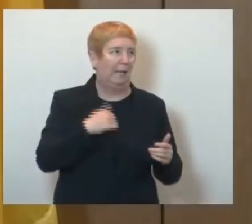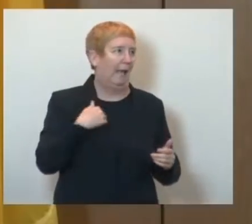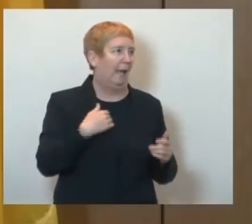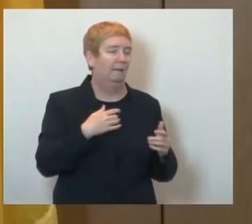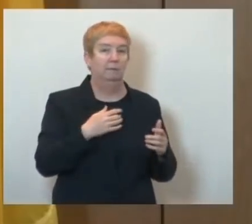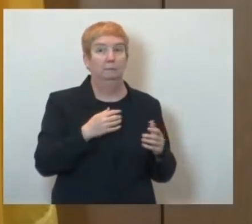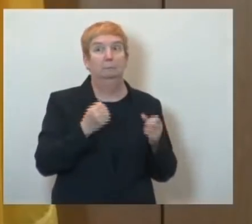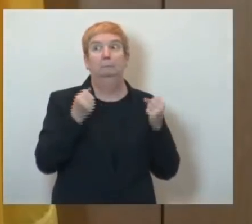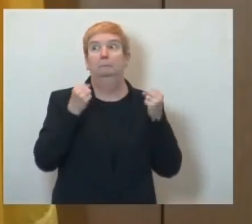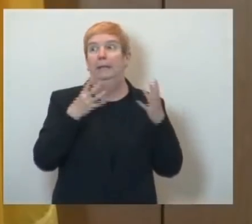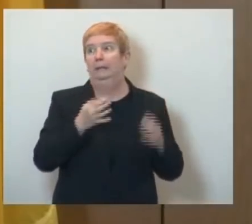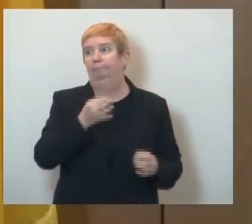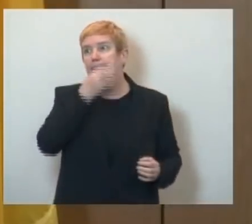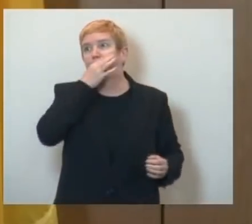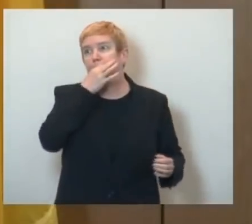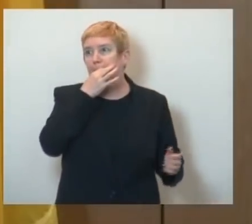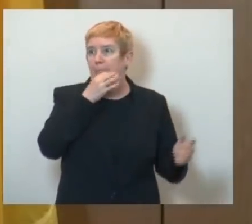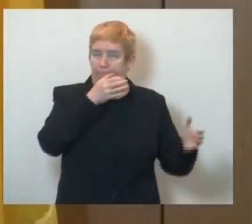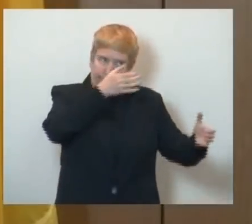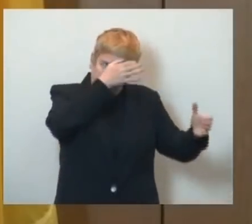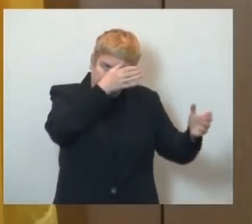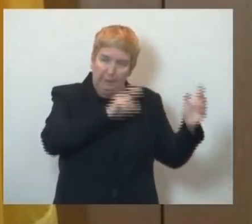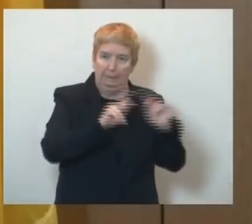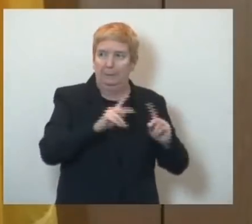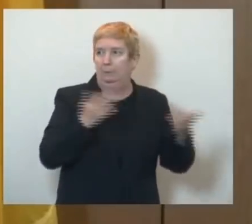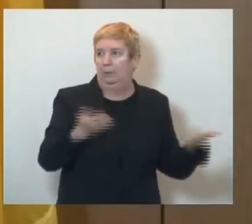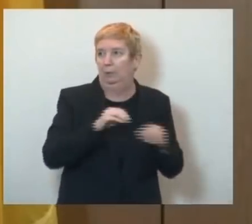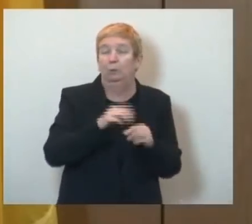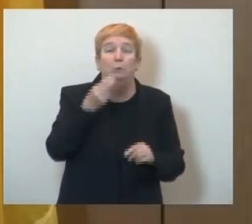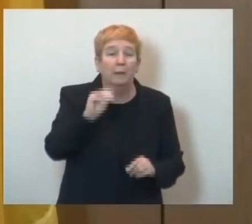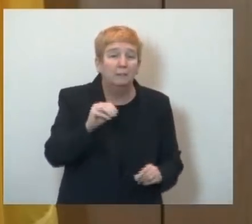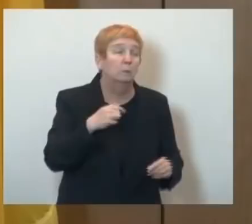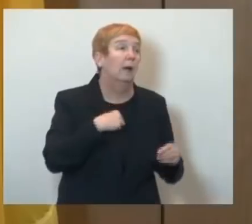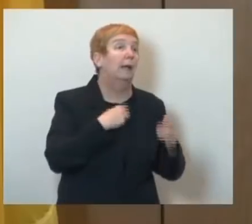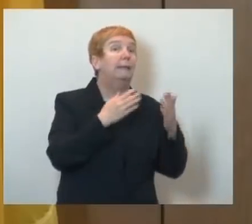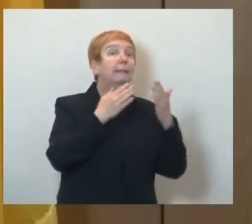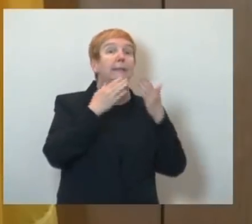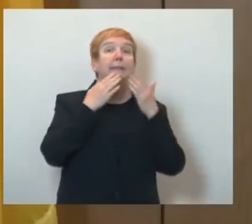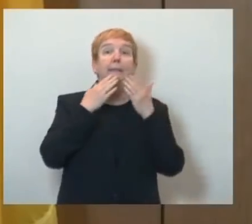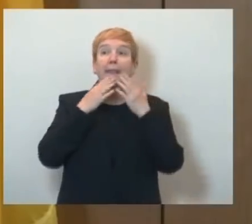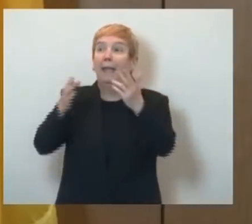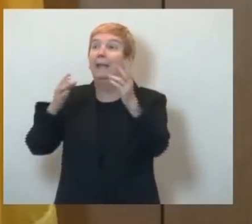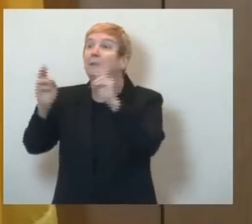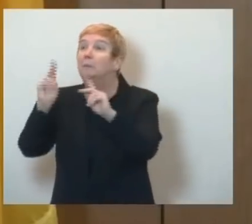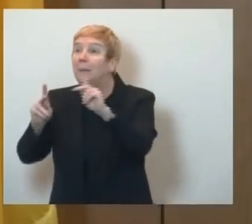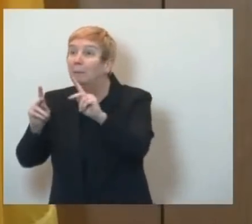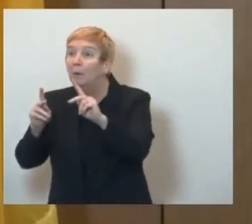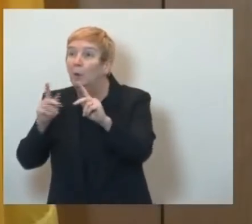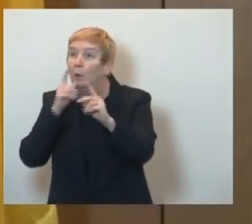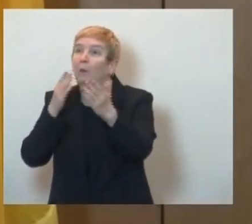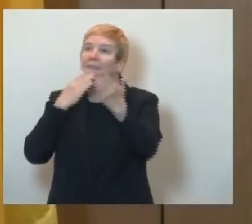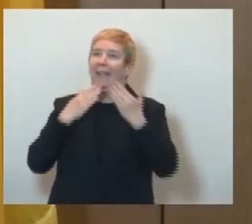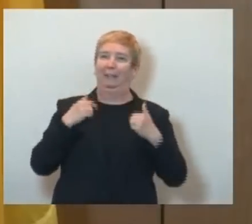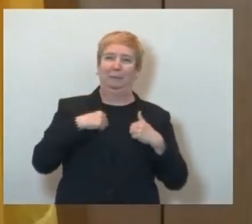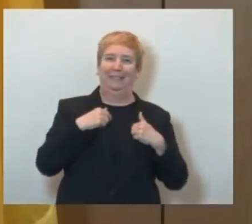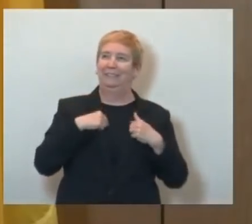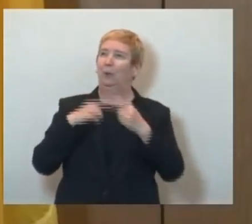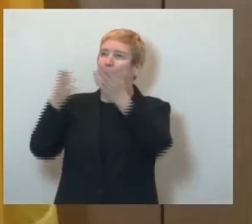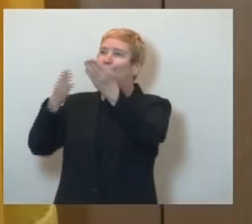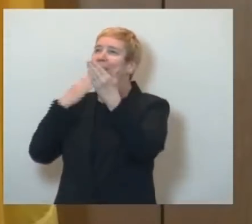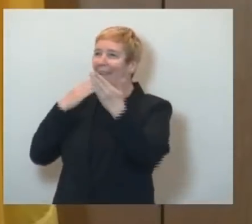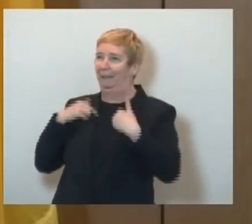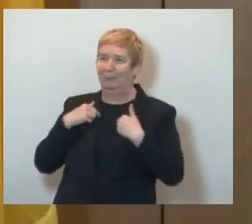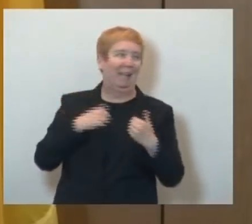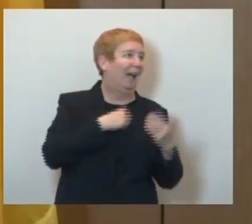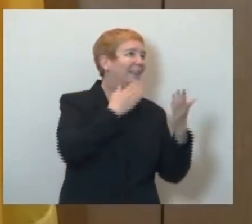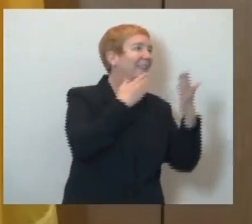the state. I'd like to thank every New Mexican who thanks me, and also tell